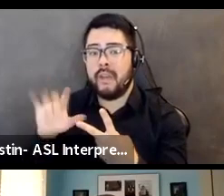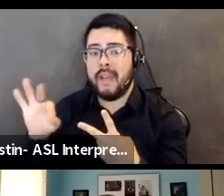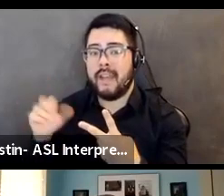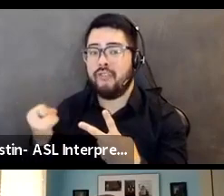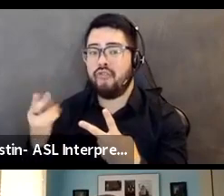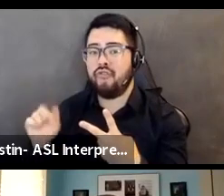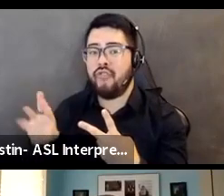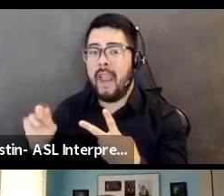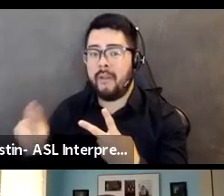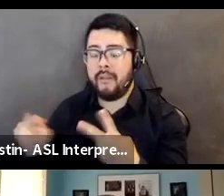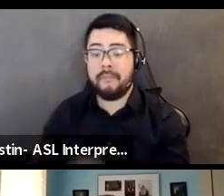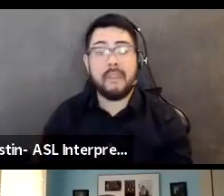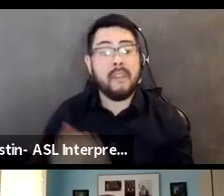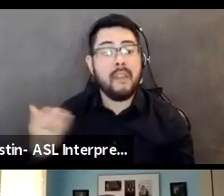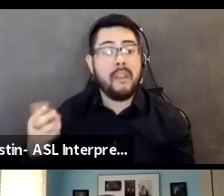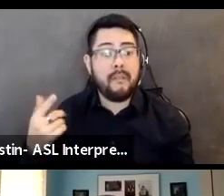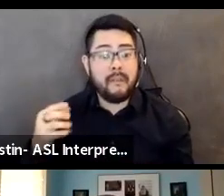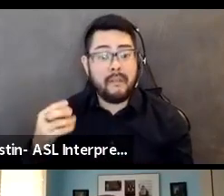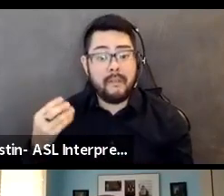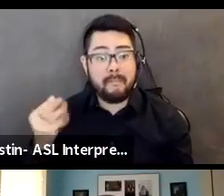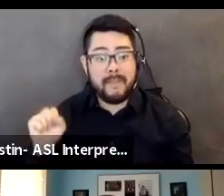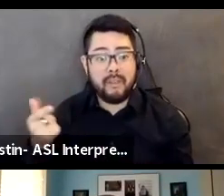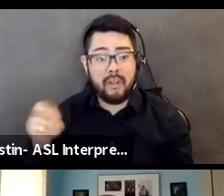spencer miss garcia